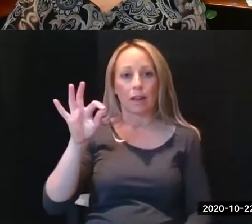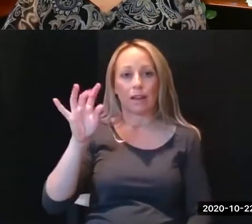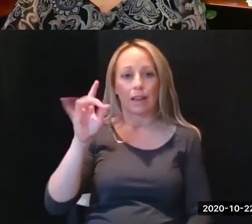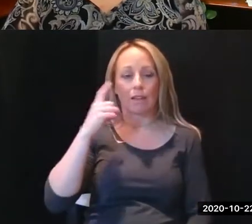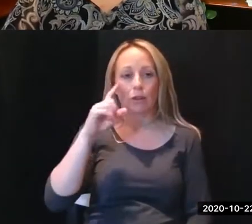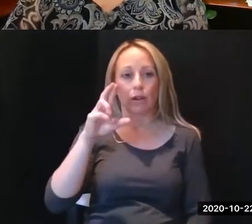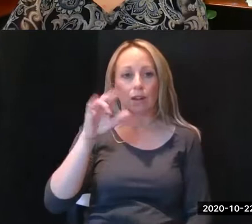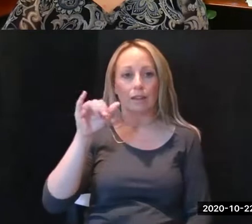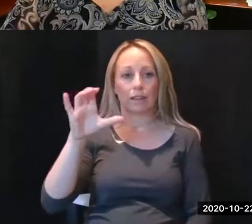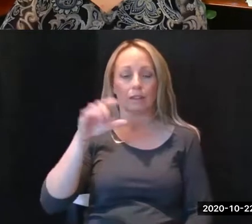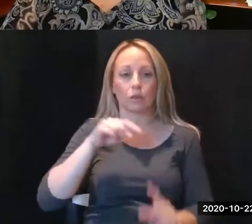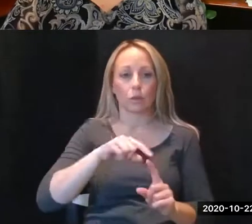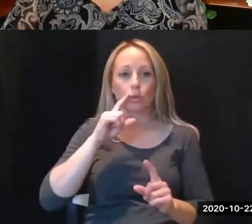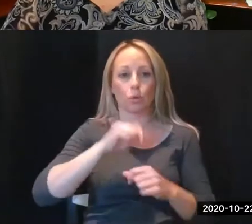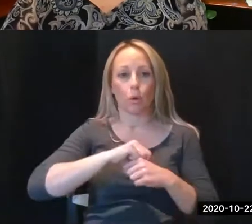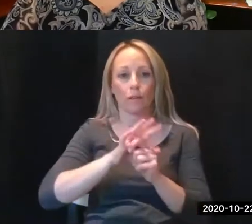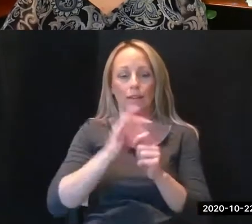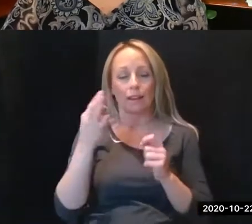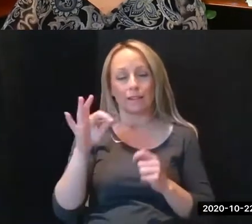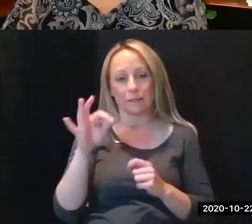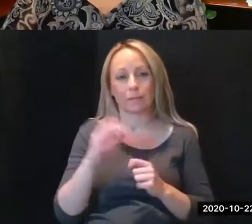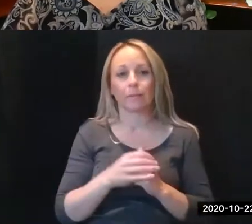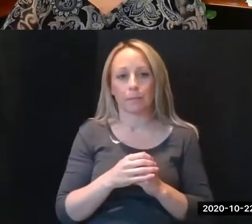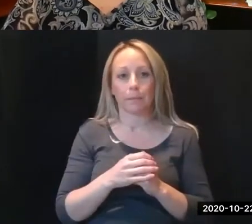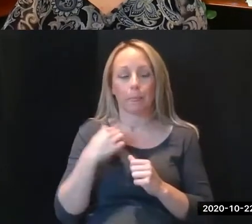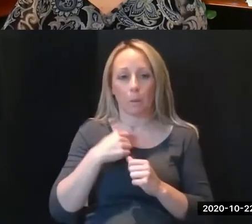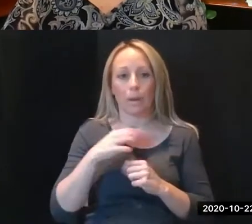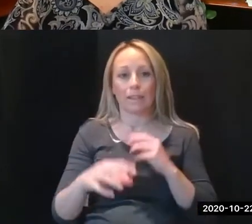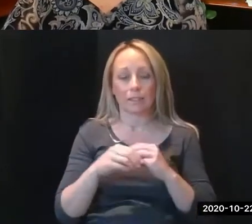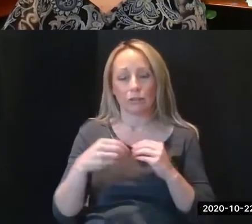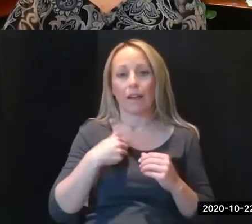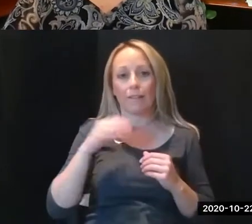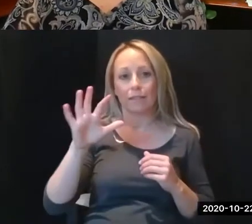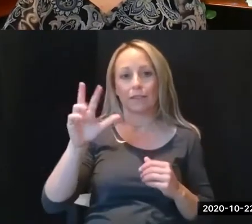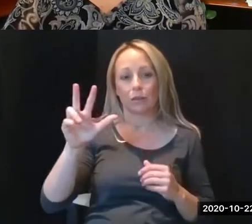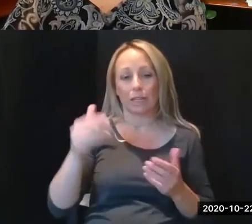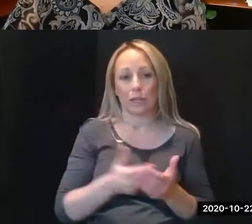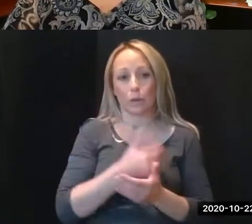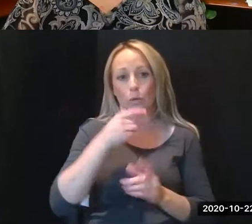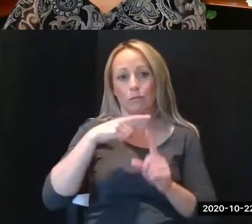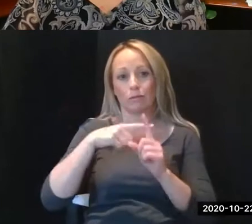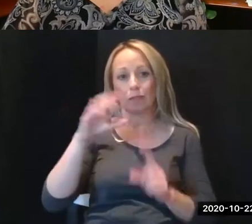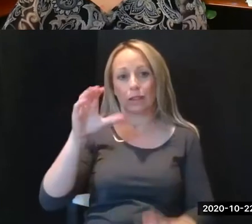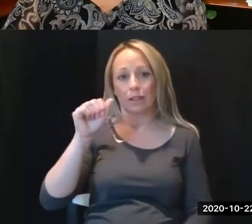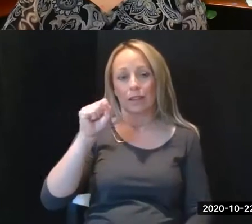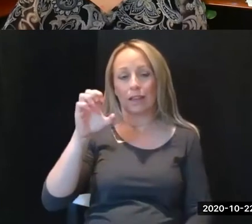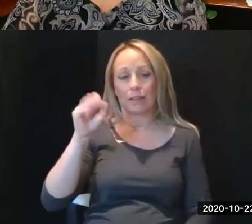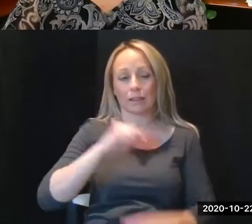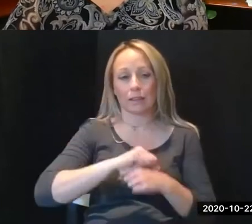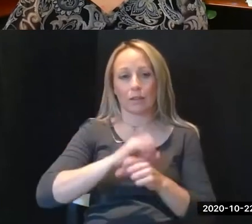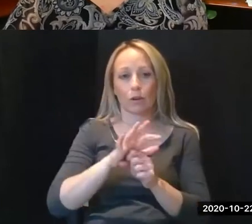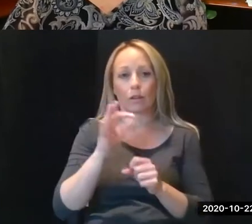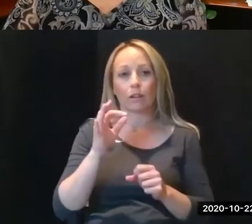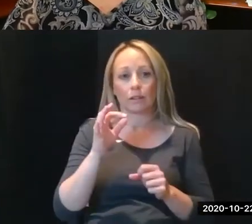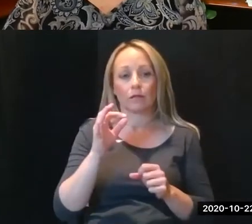due to COVID-19. We do additionally have 53 new cases of COVID-19 today, which brings